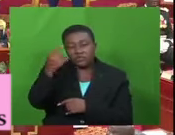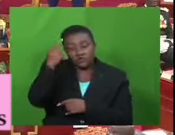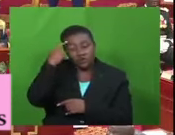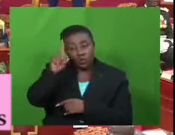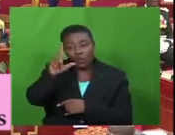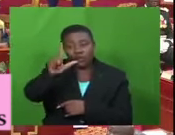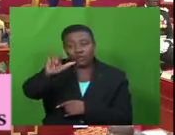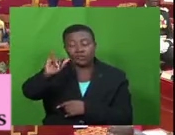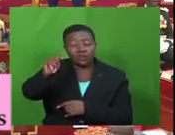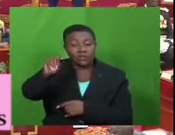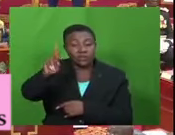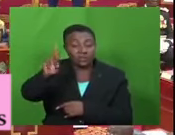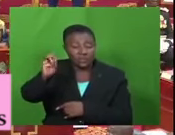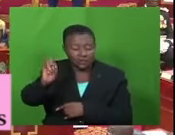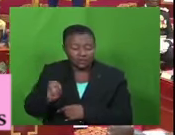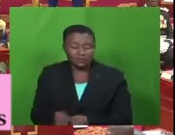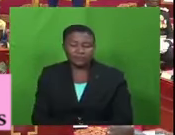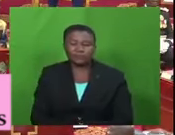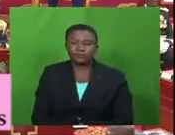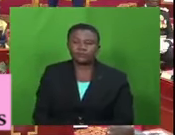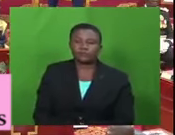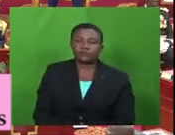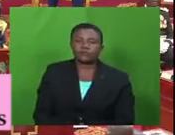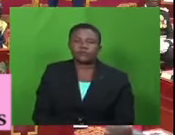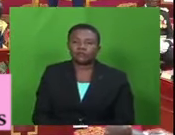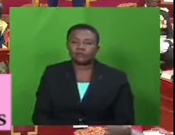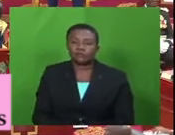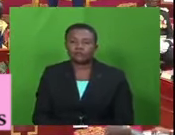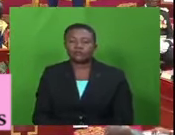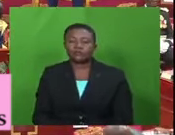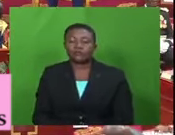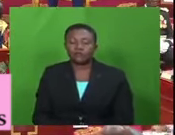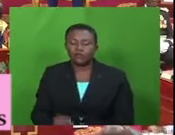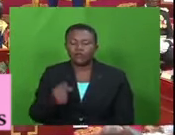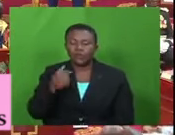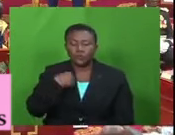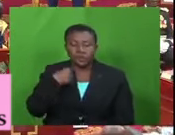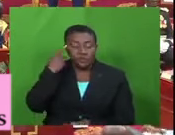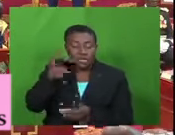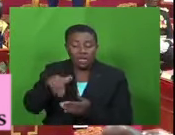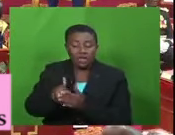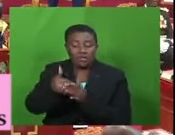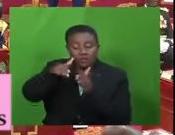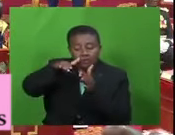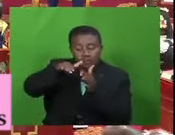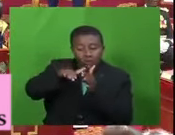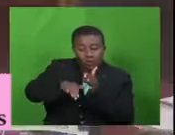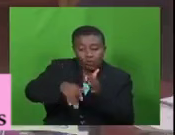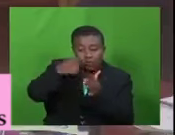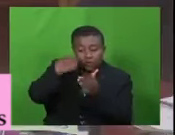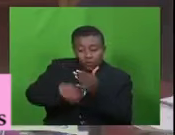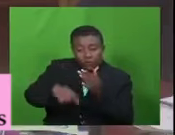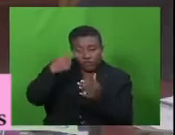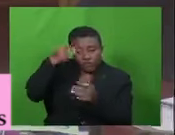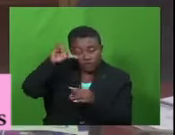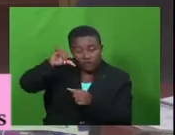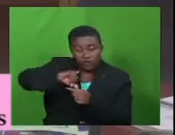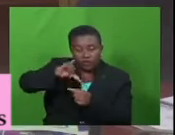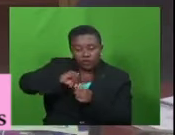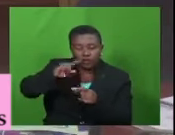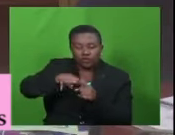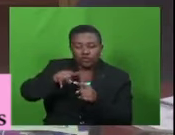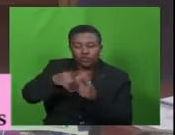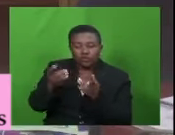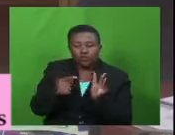We expect this trend of falling fuel prices to reflect soon in our daily lives,